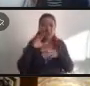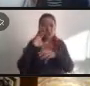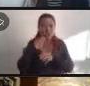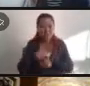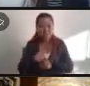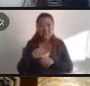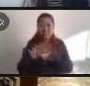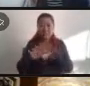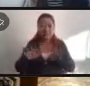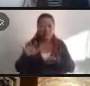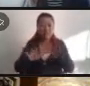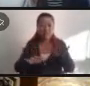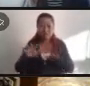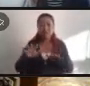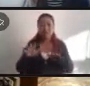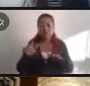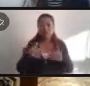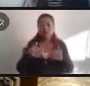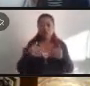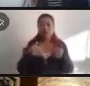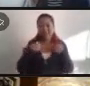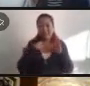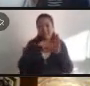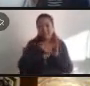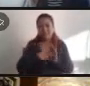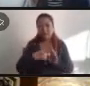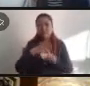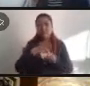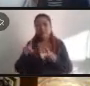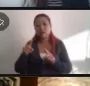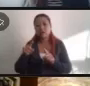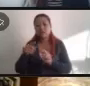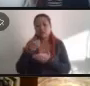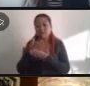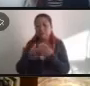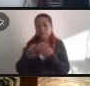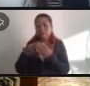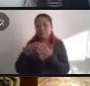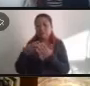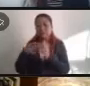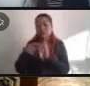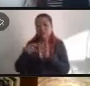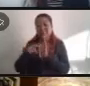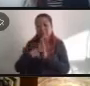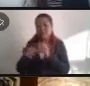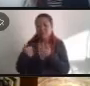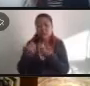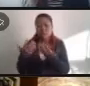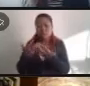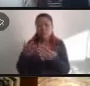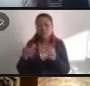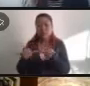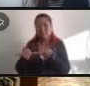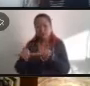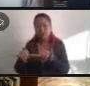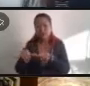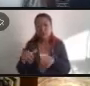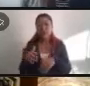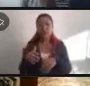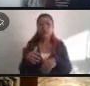are some drawbacks, and probably the biggest really is the engineering of it. Now, if we could rotate a whole vehicle and we could have